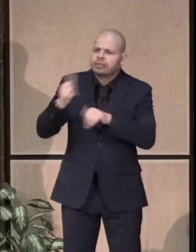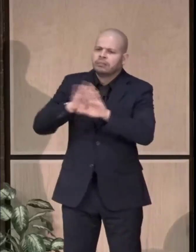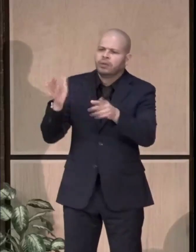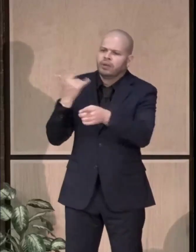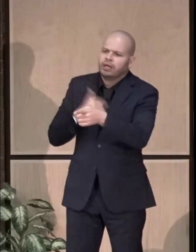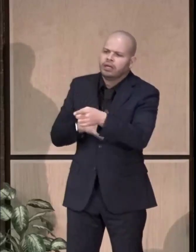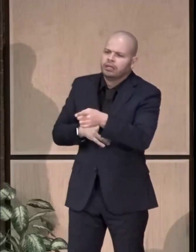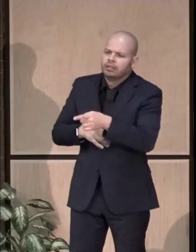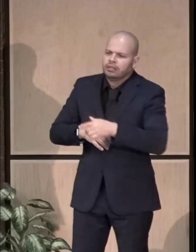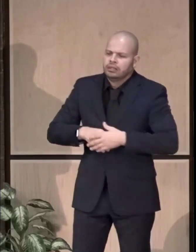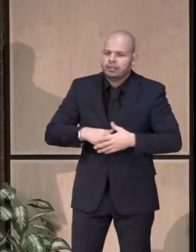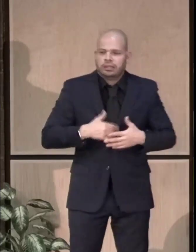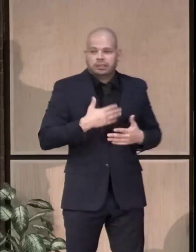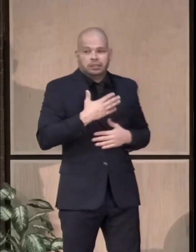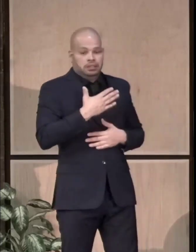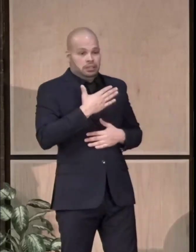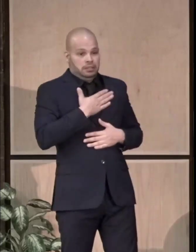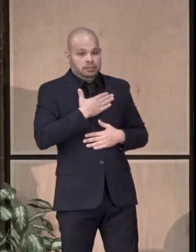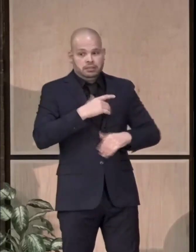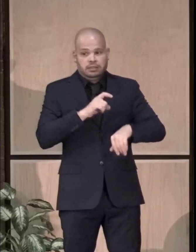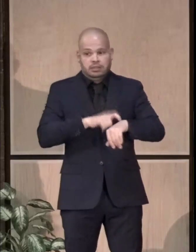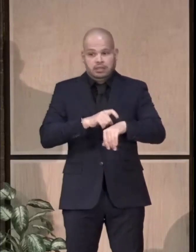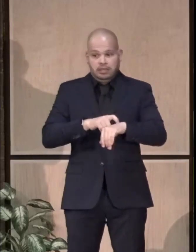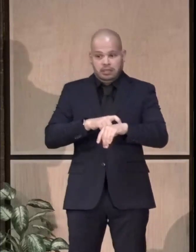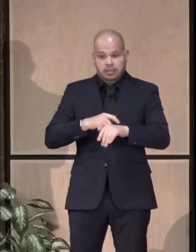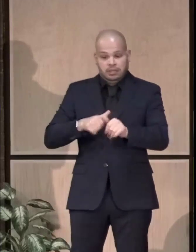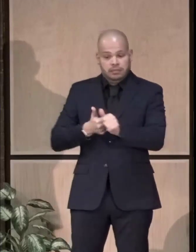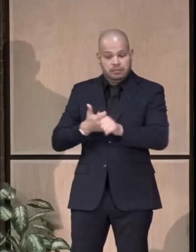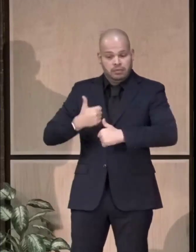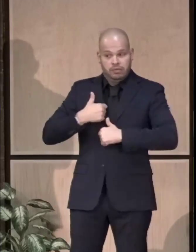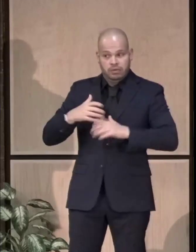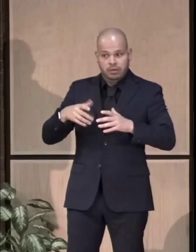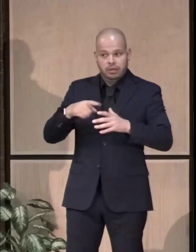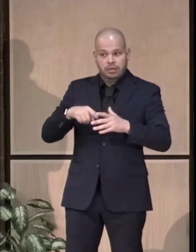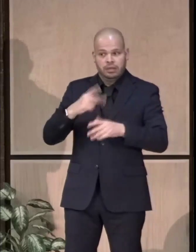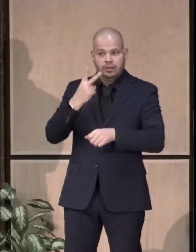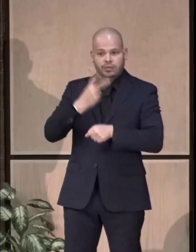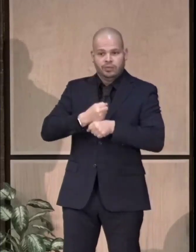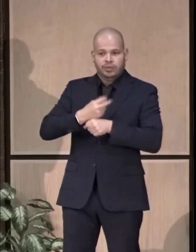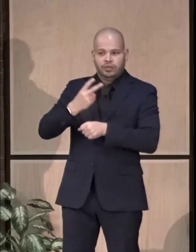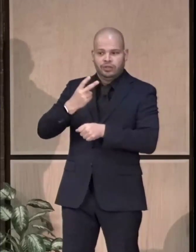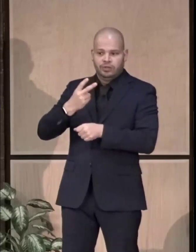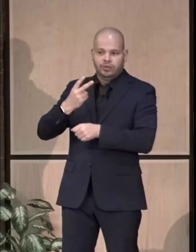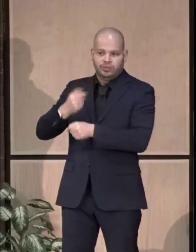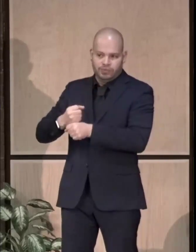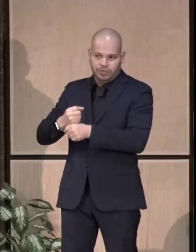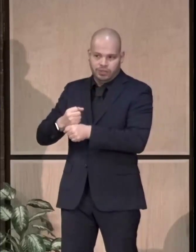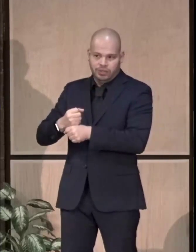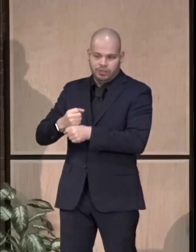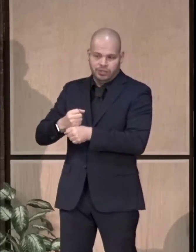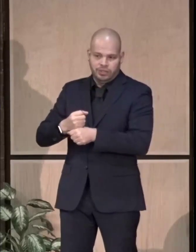in the Army Reserves is generally a 2 to 3 year time that you serve as a commander in leadership. It's a